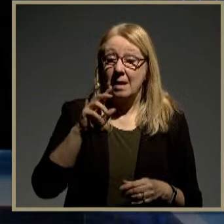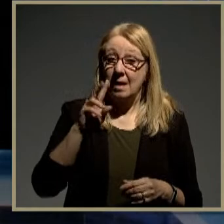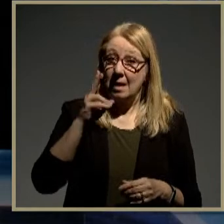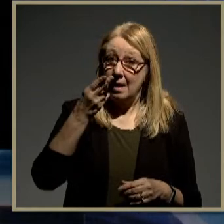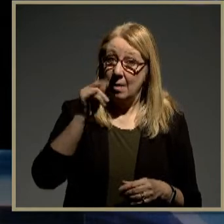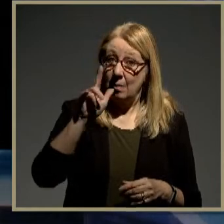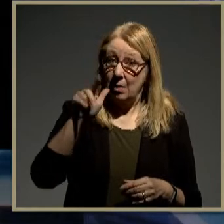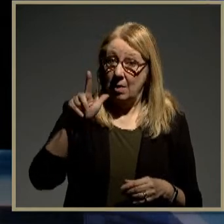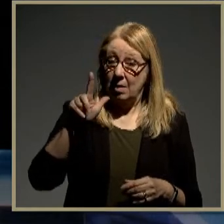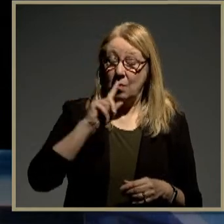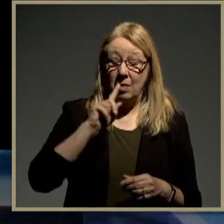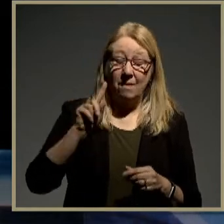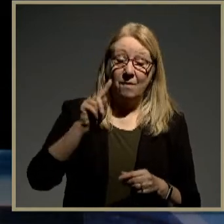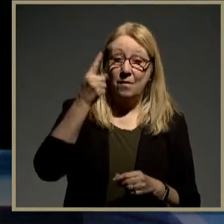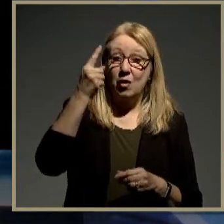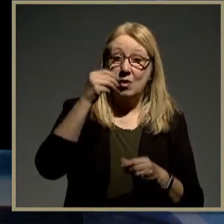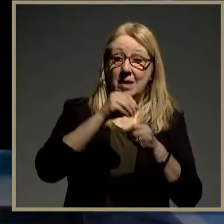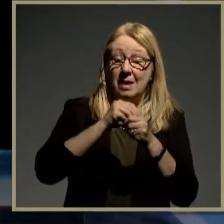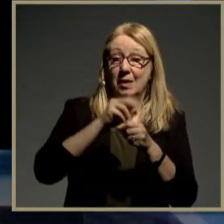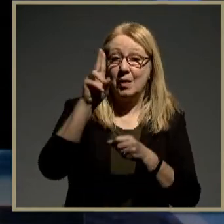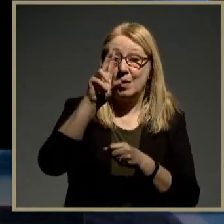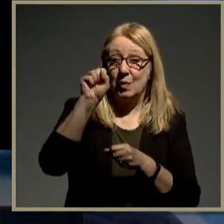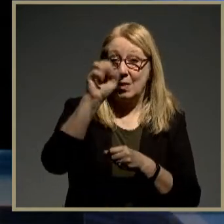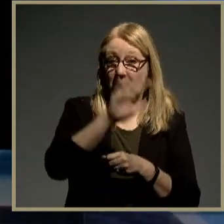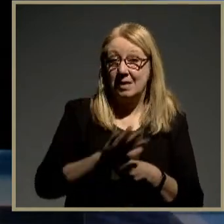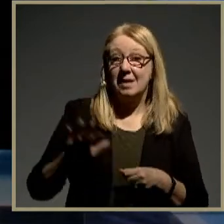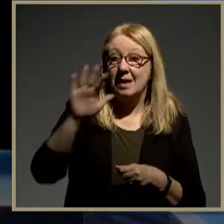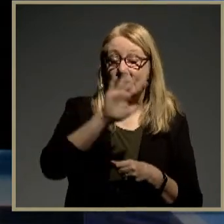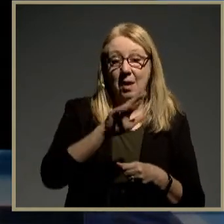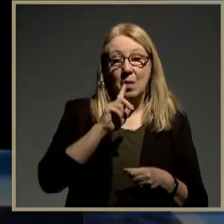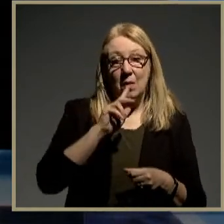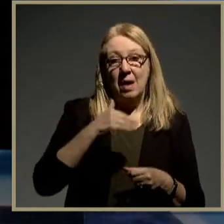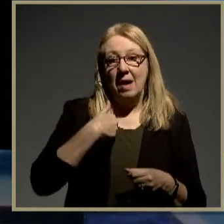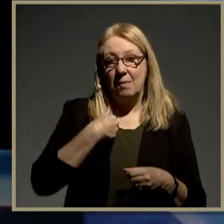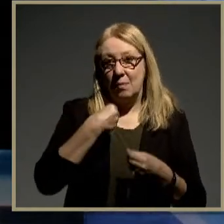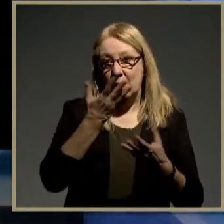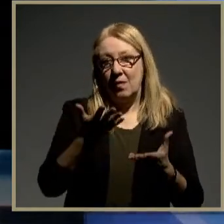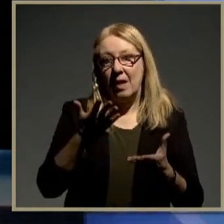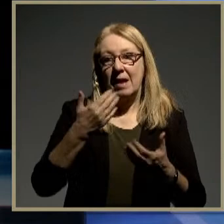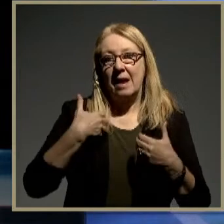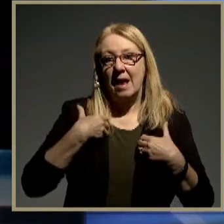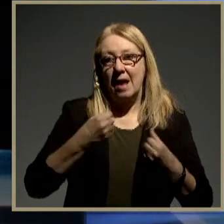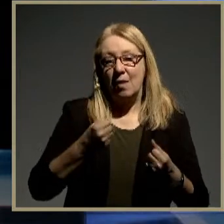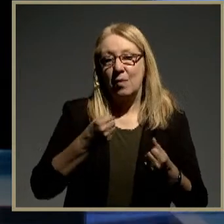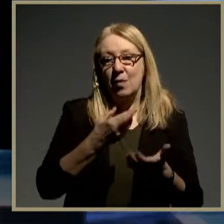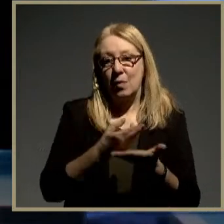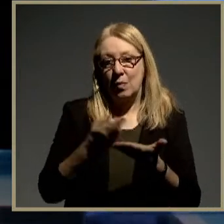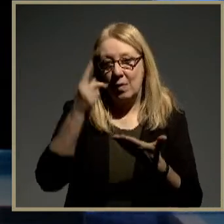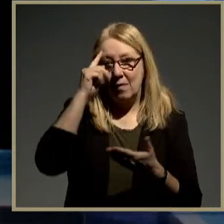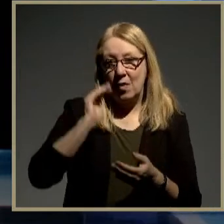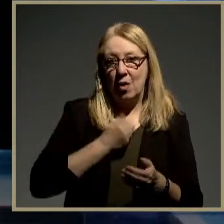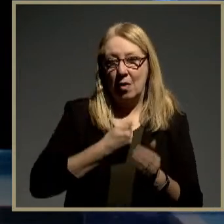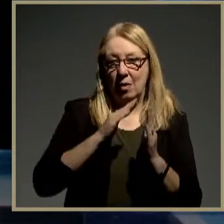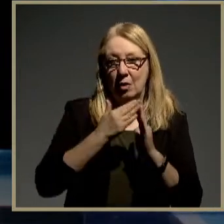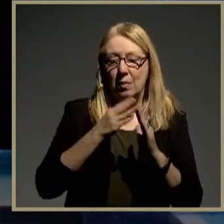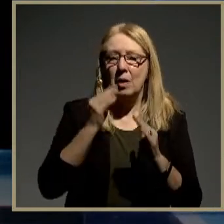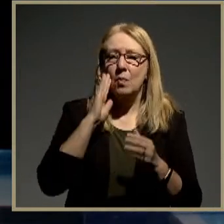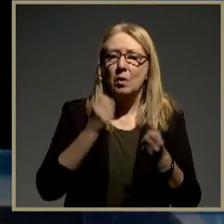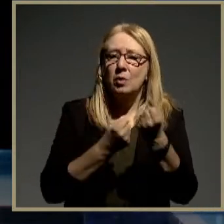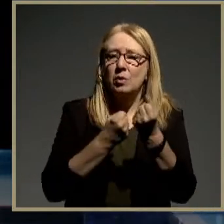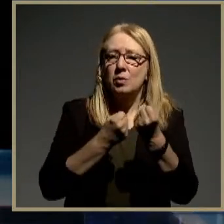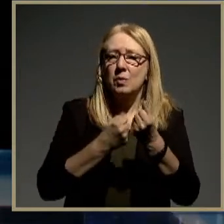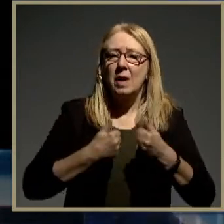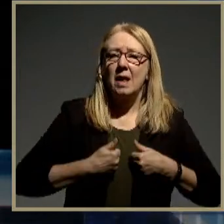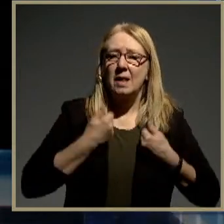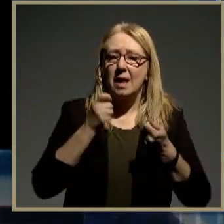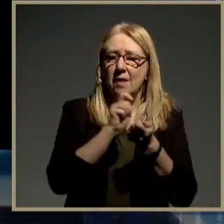the first of its kind in the nation. It'll provide much needed health resources to our community and will support